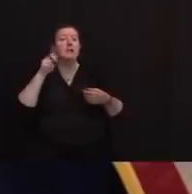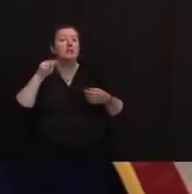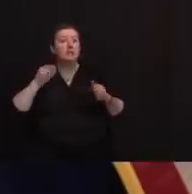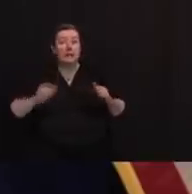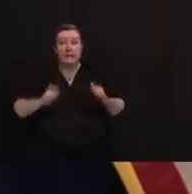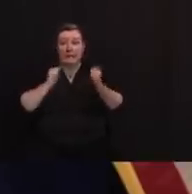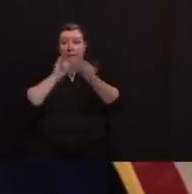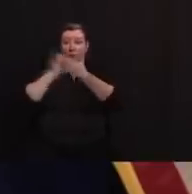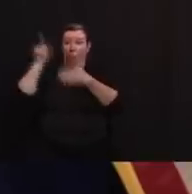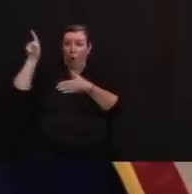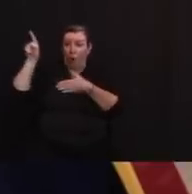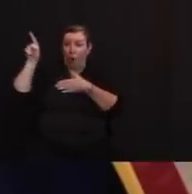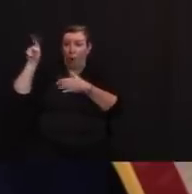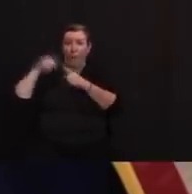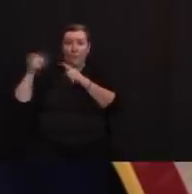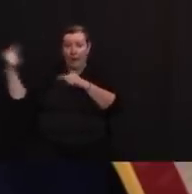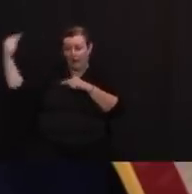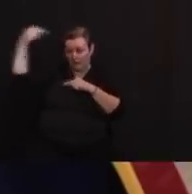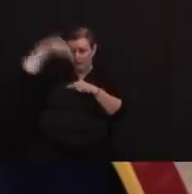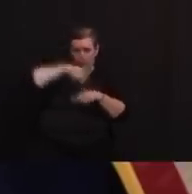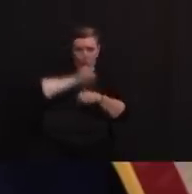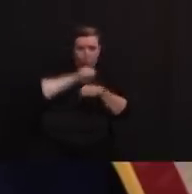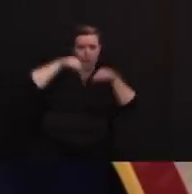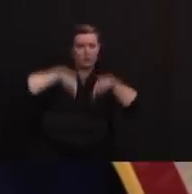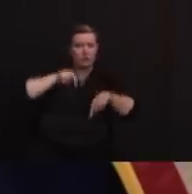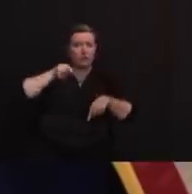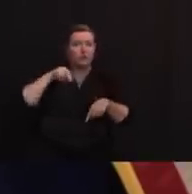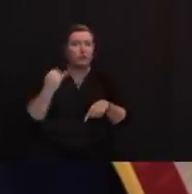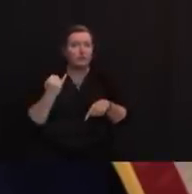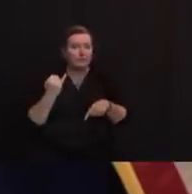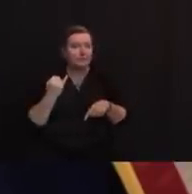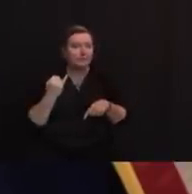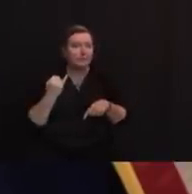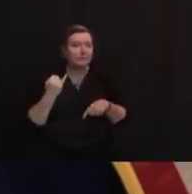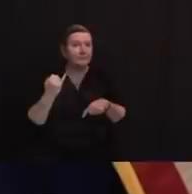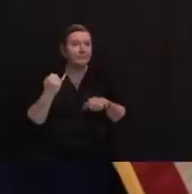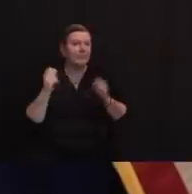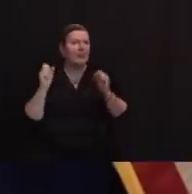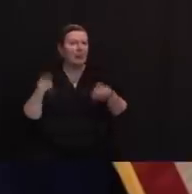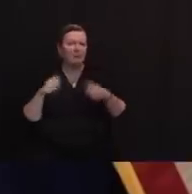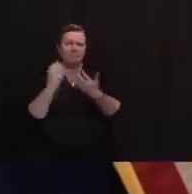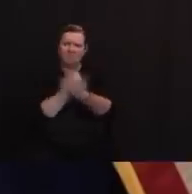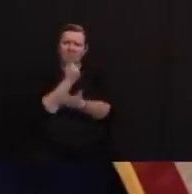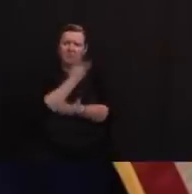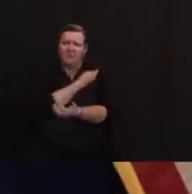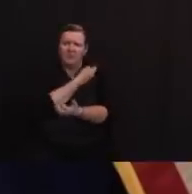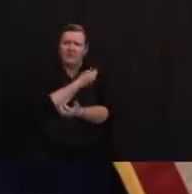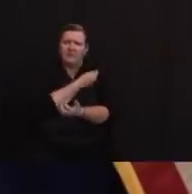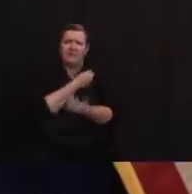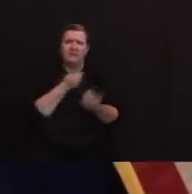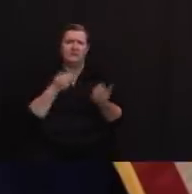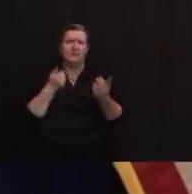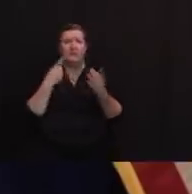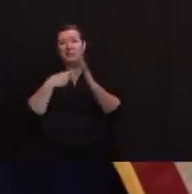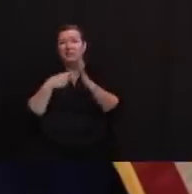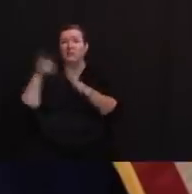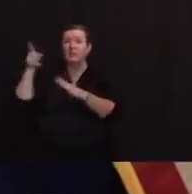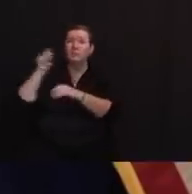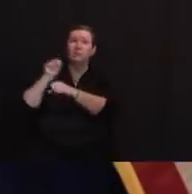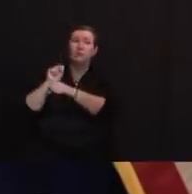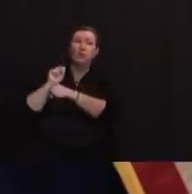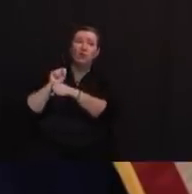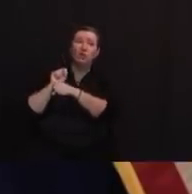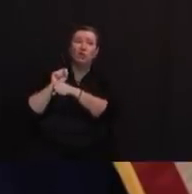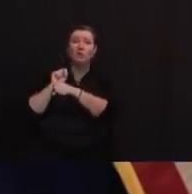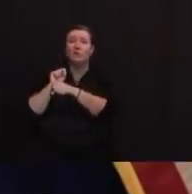or study. So that Port Authority officer that may live in Jersey but works at JFK Airport, I just wanted to make sure we